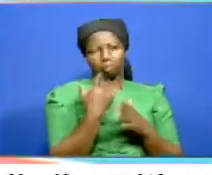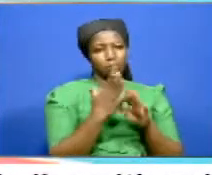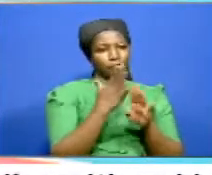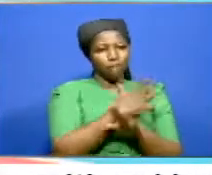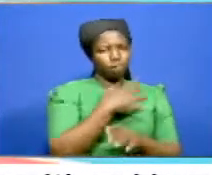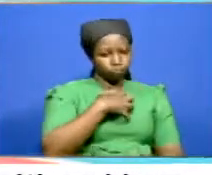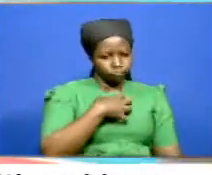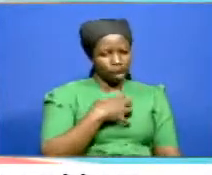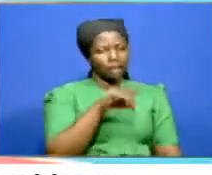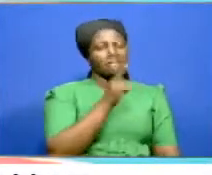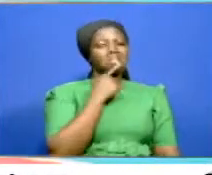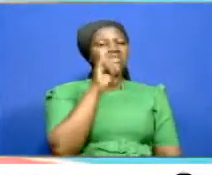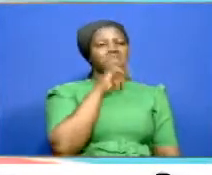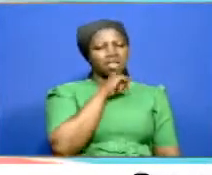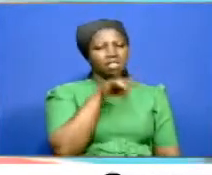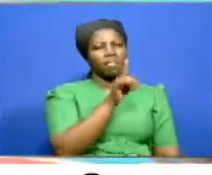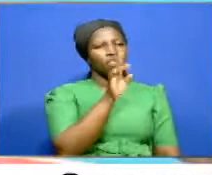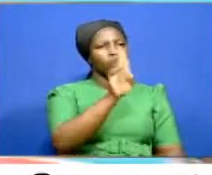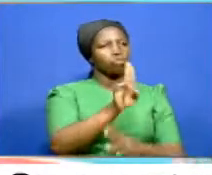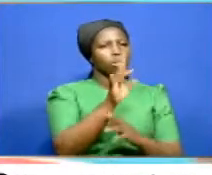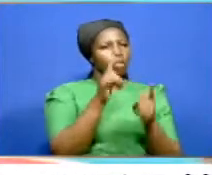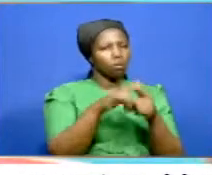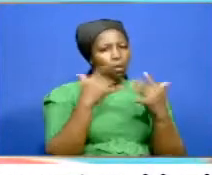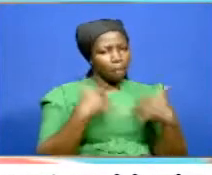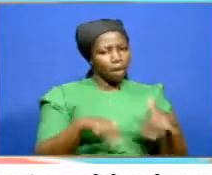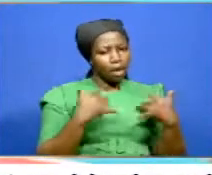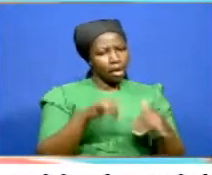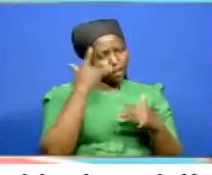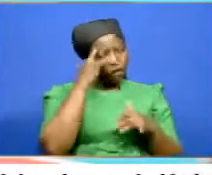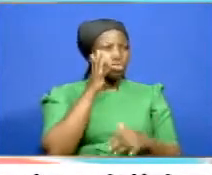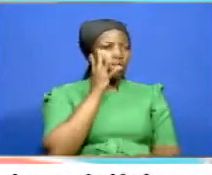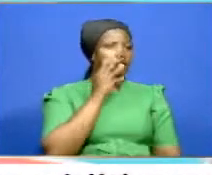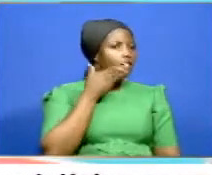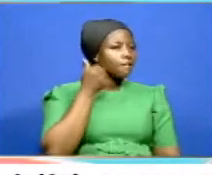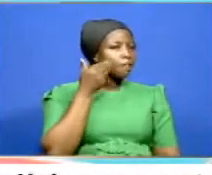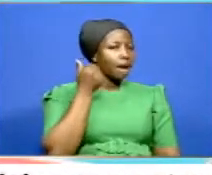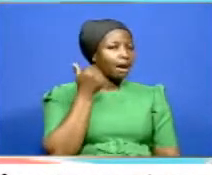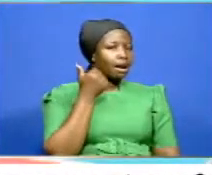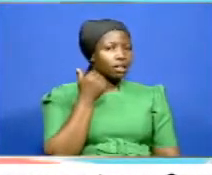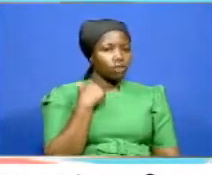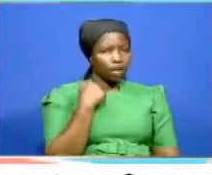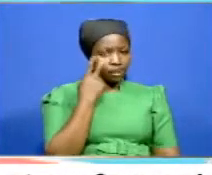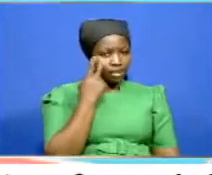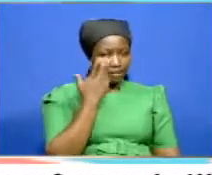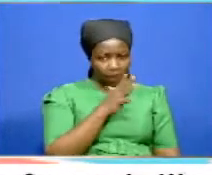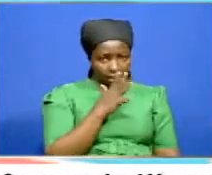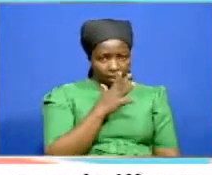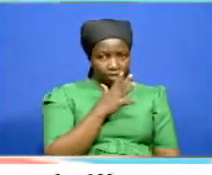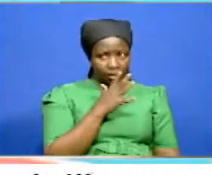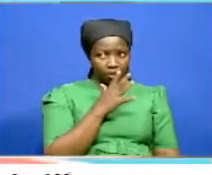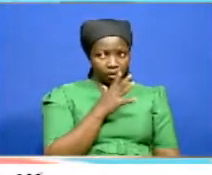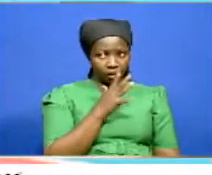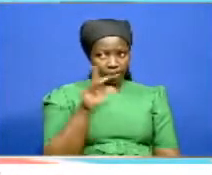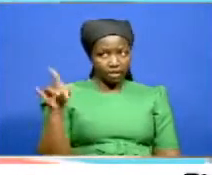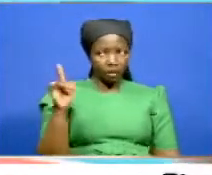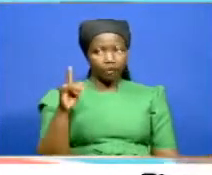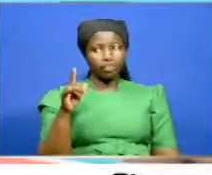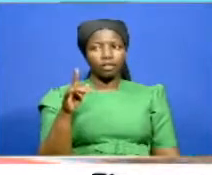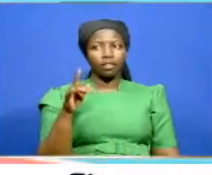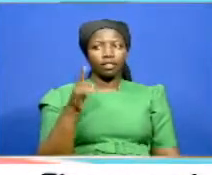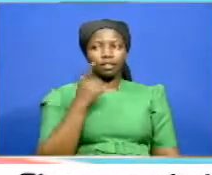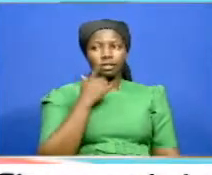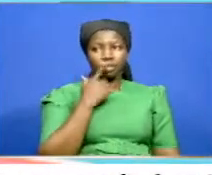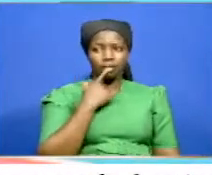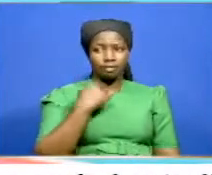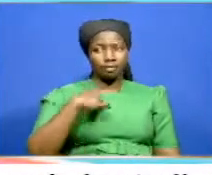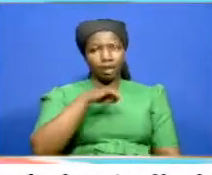claims, he used to play for Sofapaka as a forward. And of course, we've seen a while back you were telling us your story. You've told